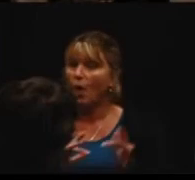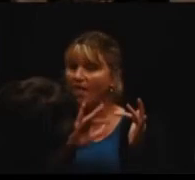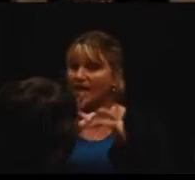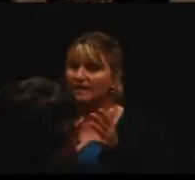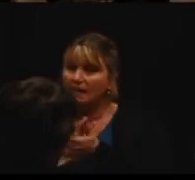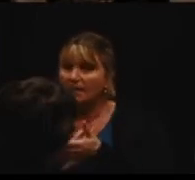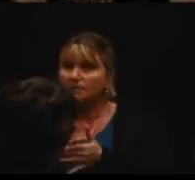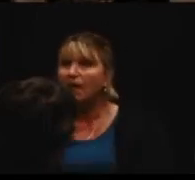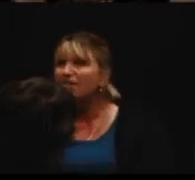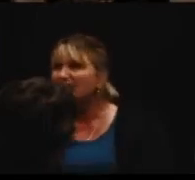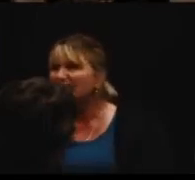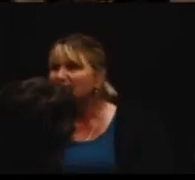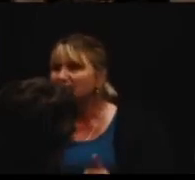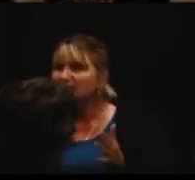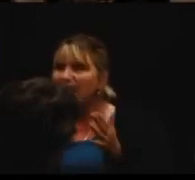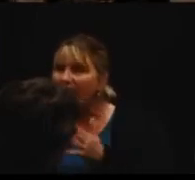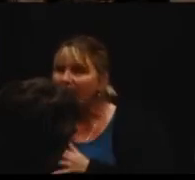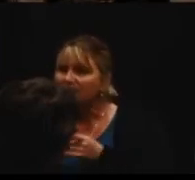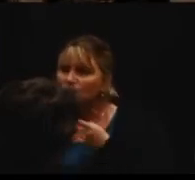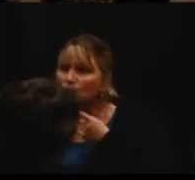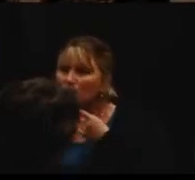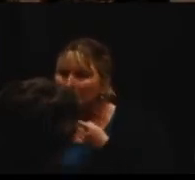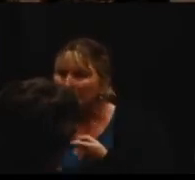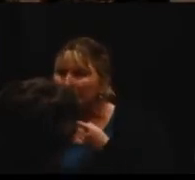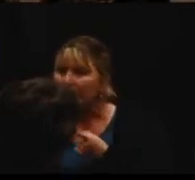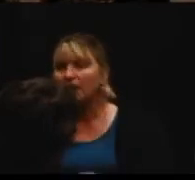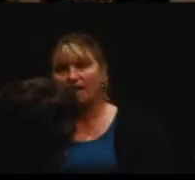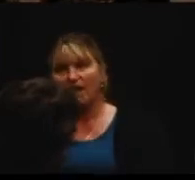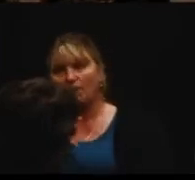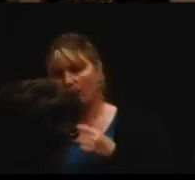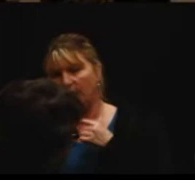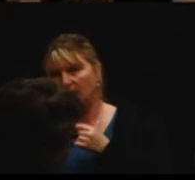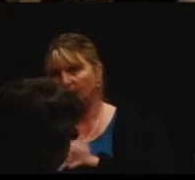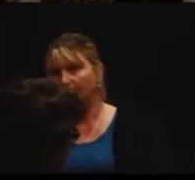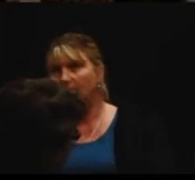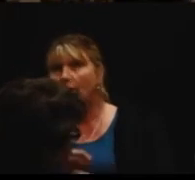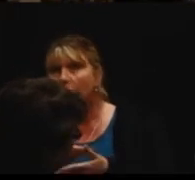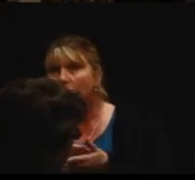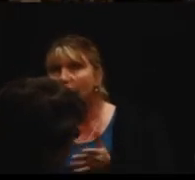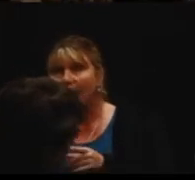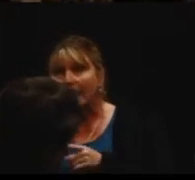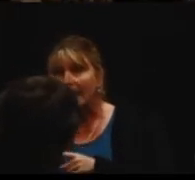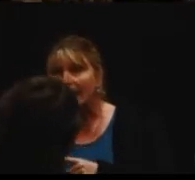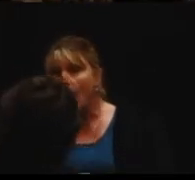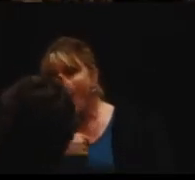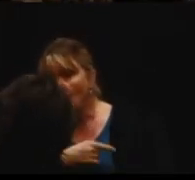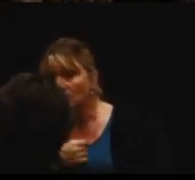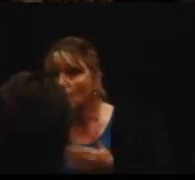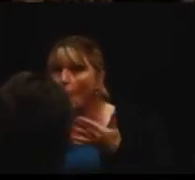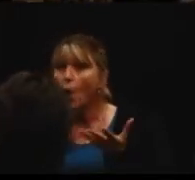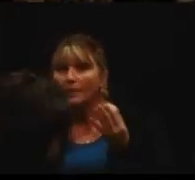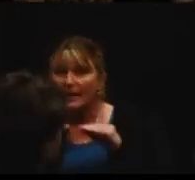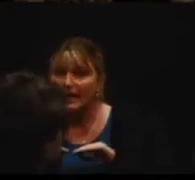is to have instant access to persistently available information. And what I'm really key on is open